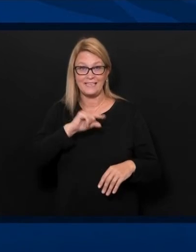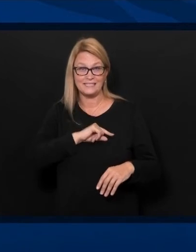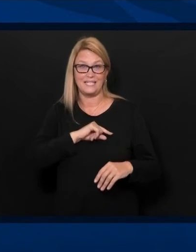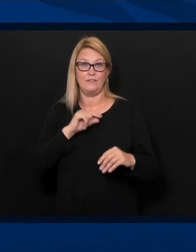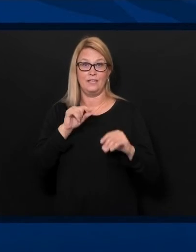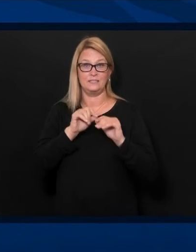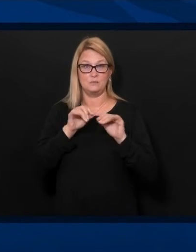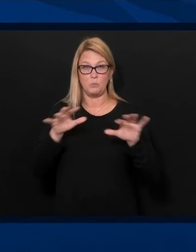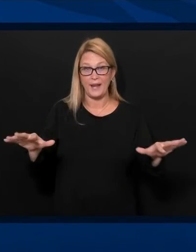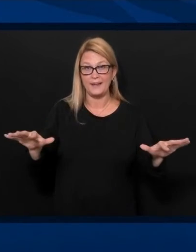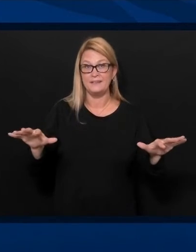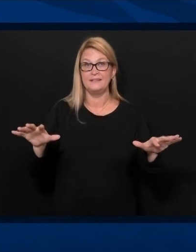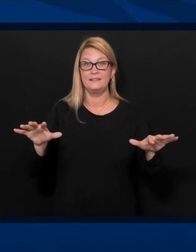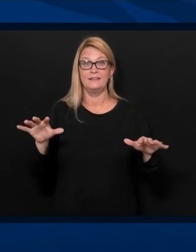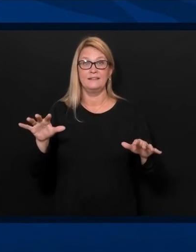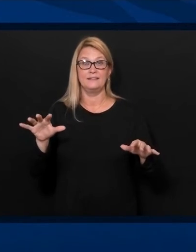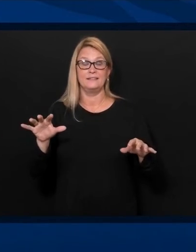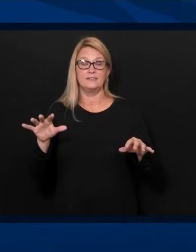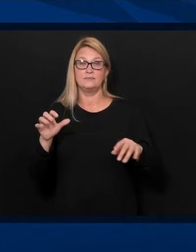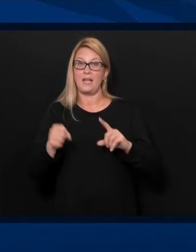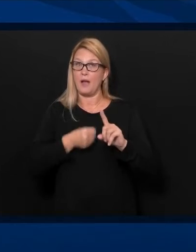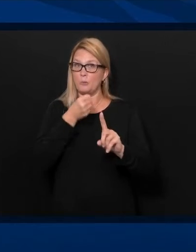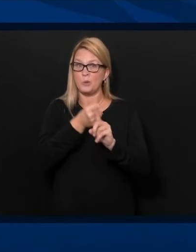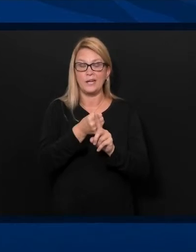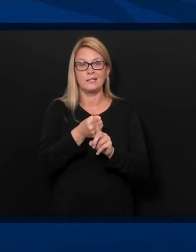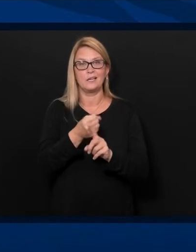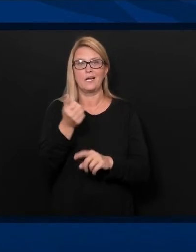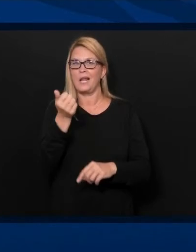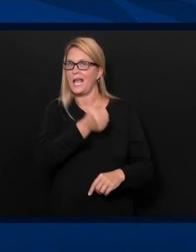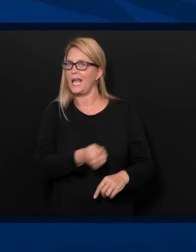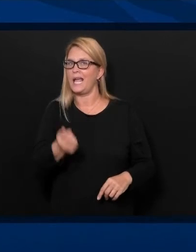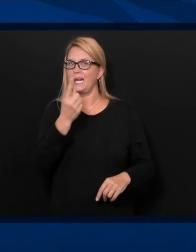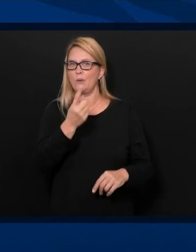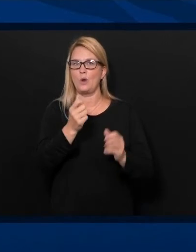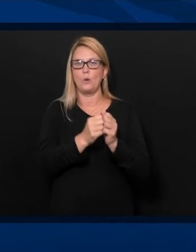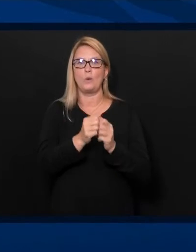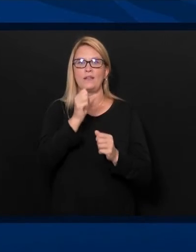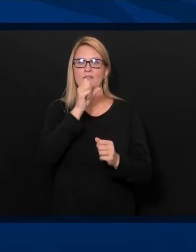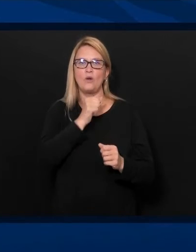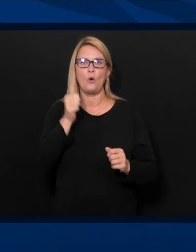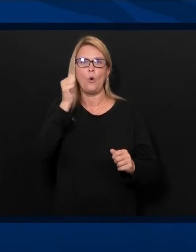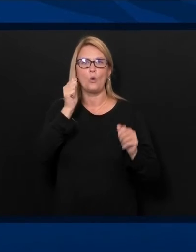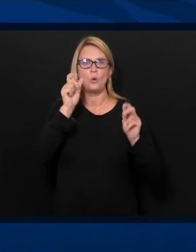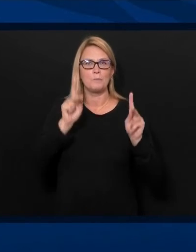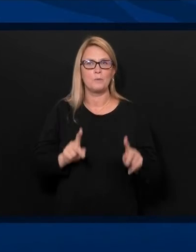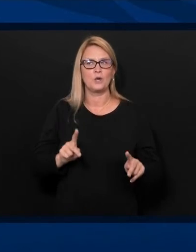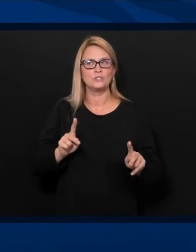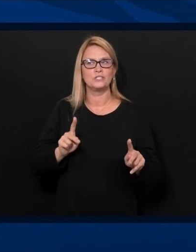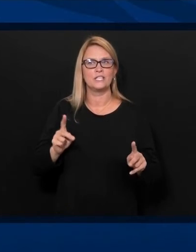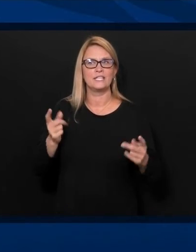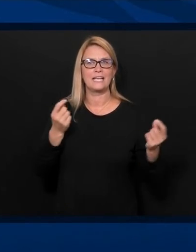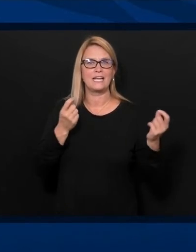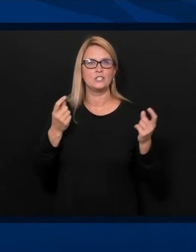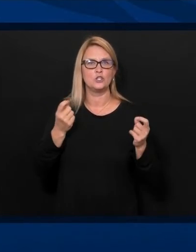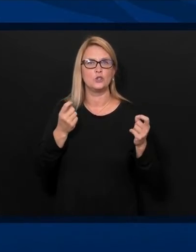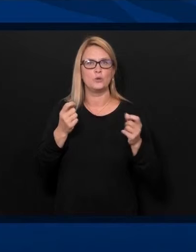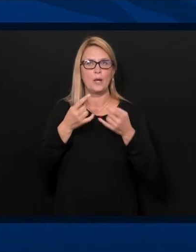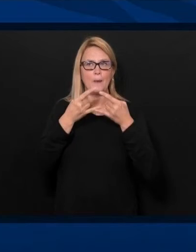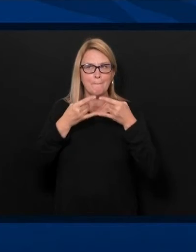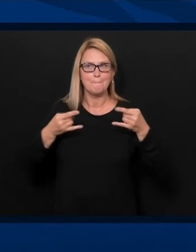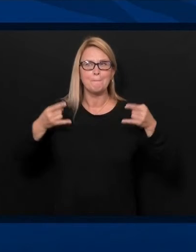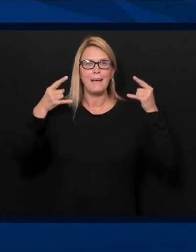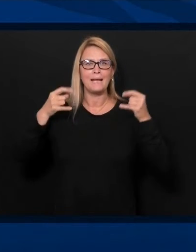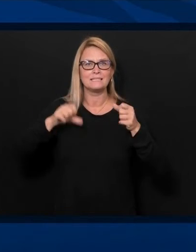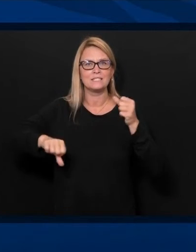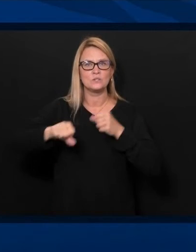spread. And also if there's anything else that someone with an older person in their house could do other than masking and